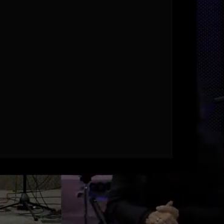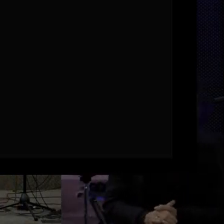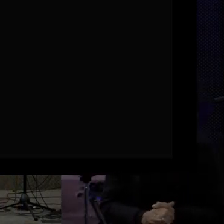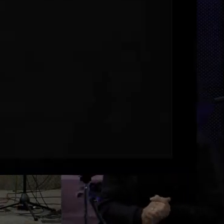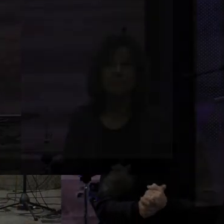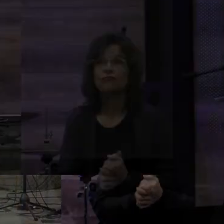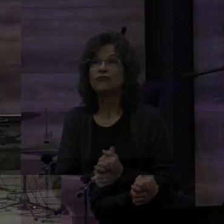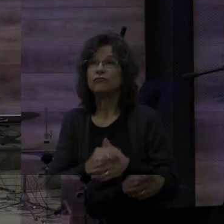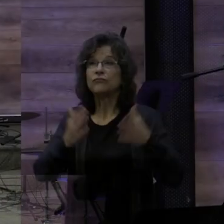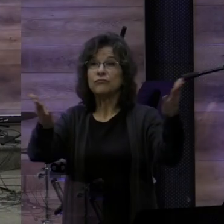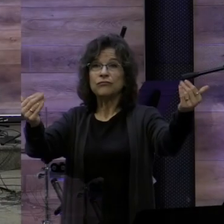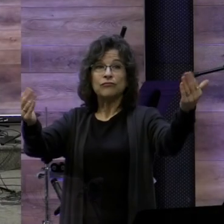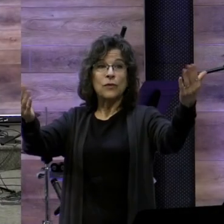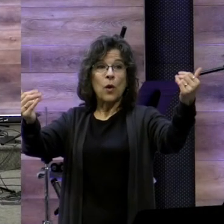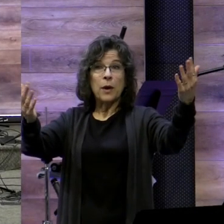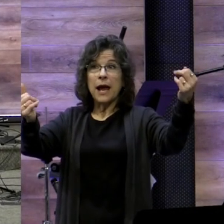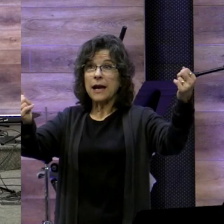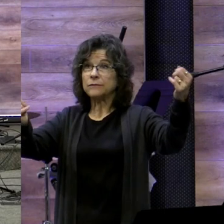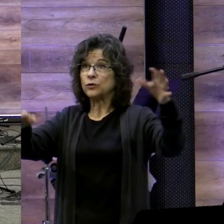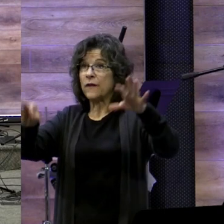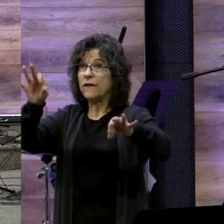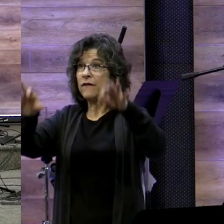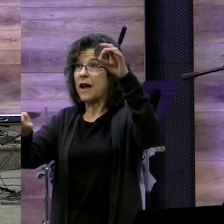All right, if you would find your way back to your seats.